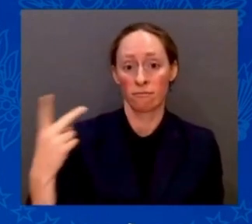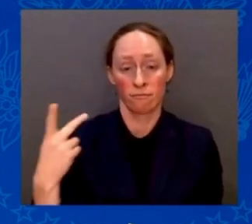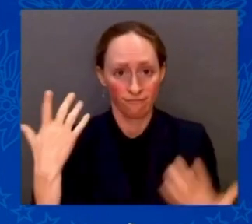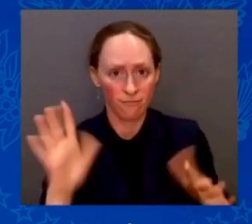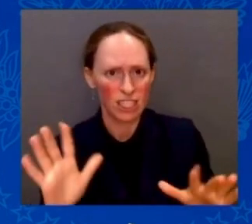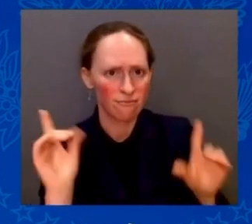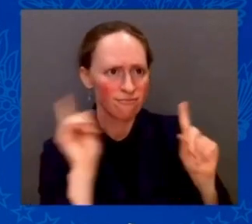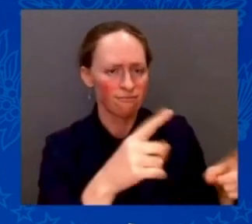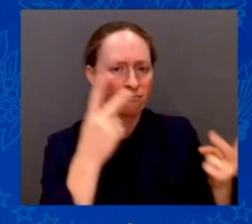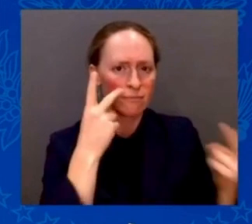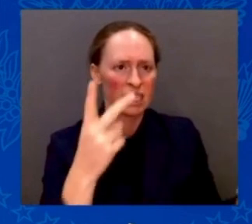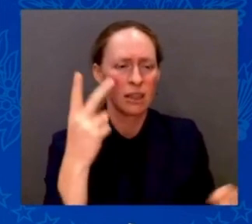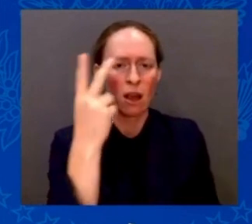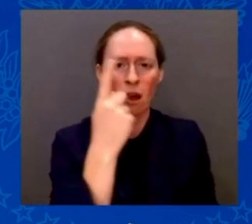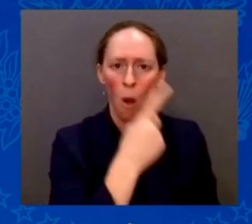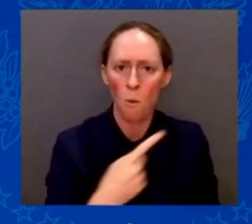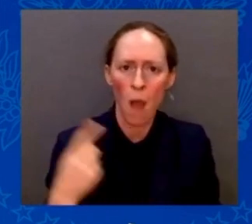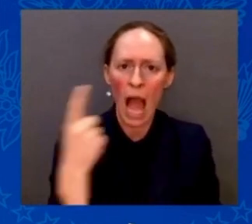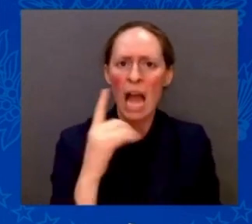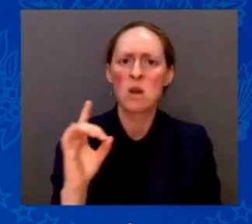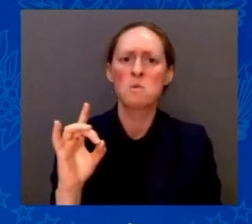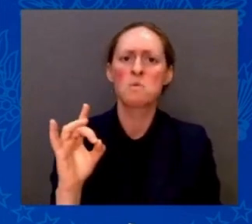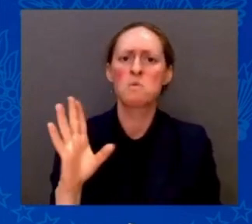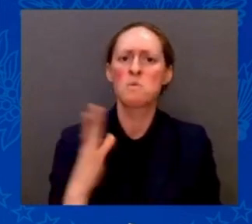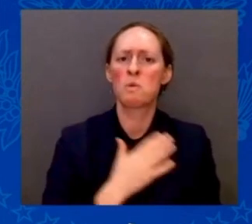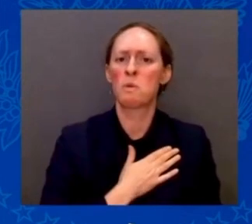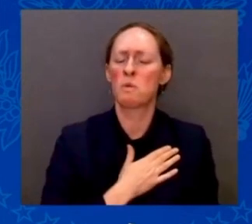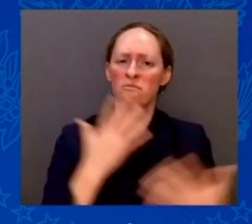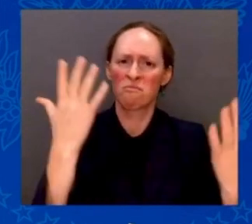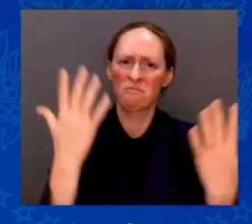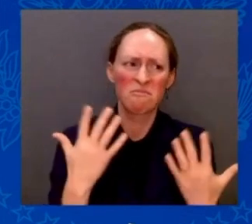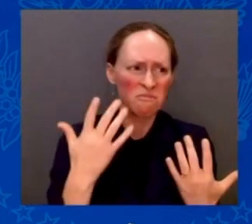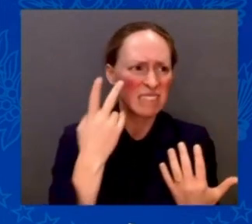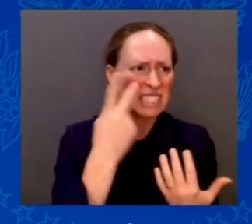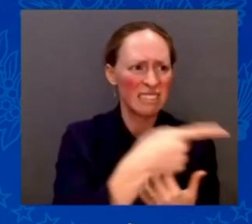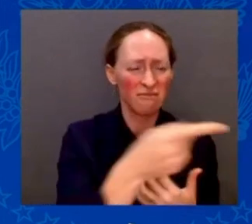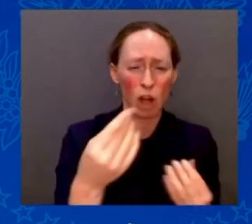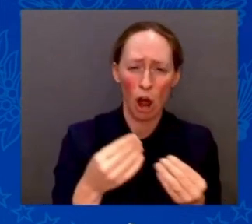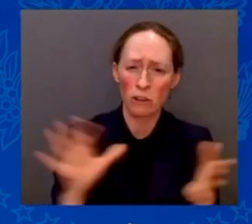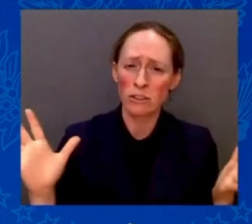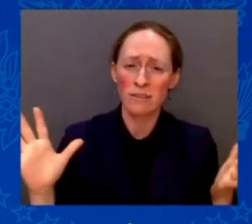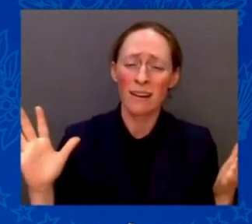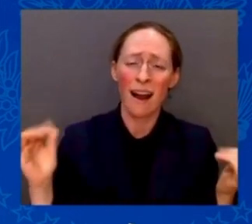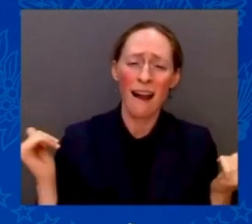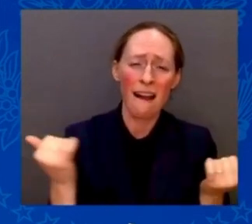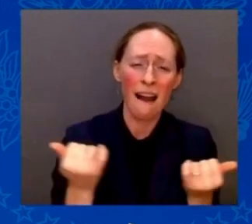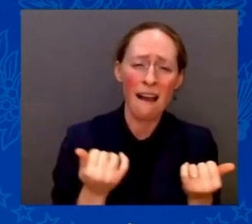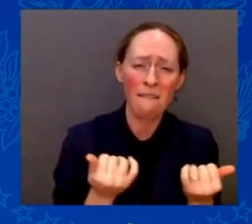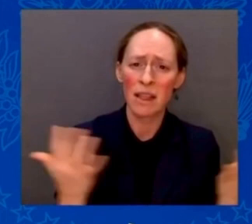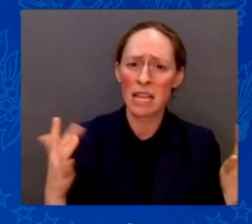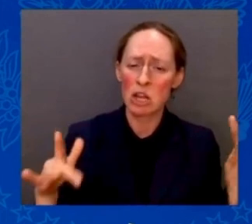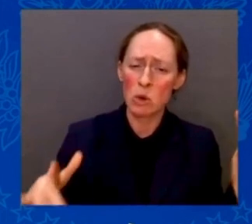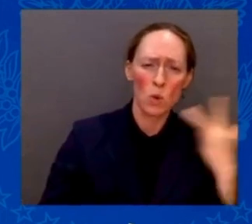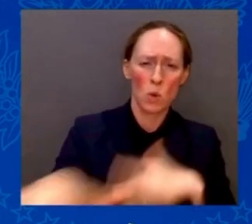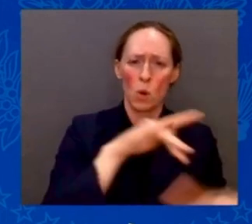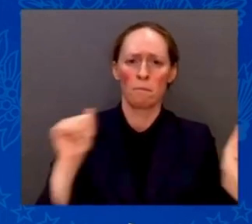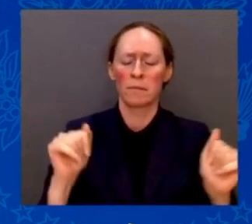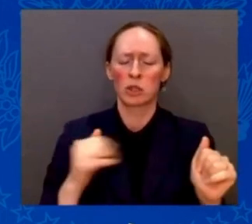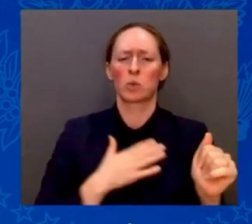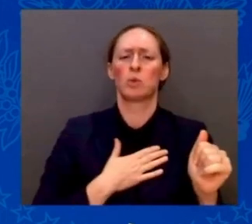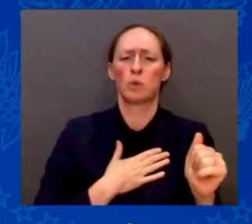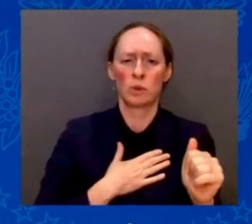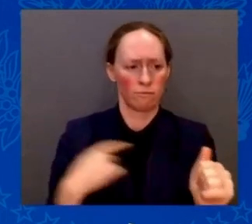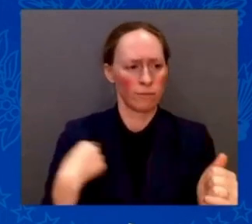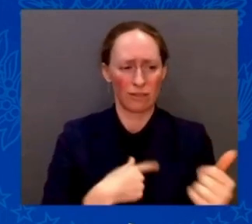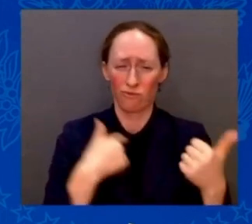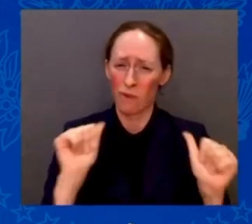lost everything. I mean, they lost everything. And we're doing everything we can to move heaven and earth to help you recover, rebuild, and return